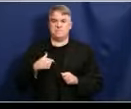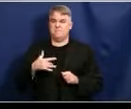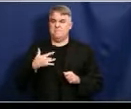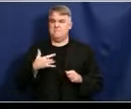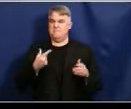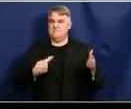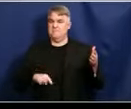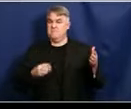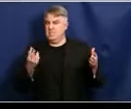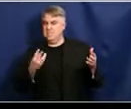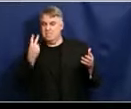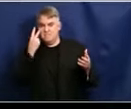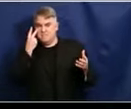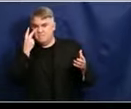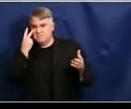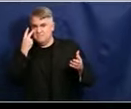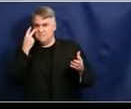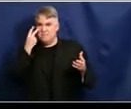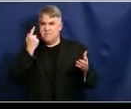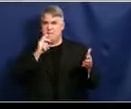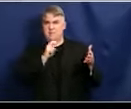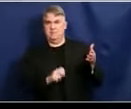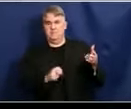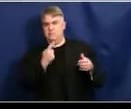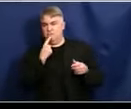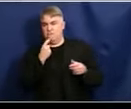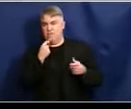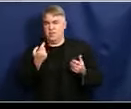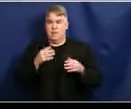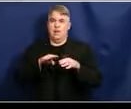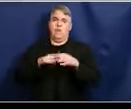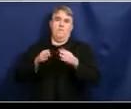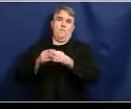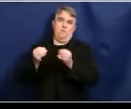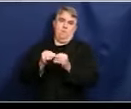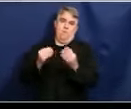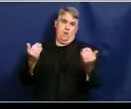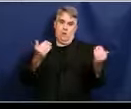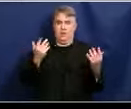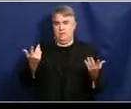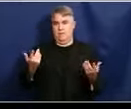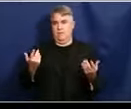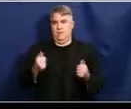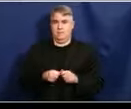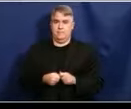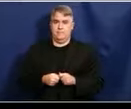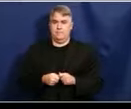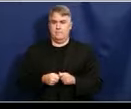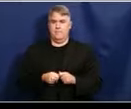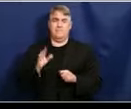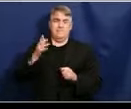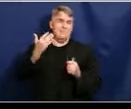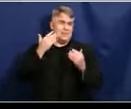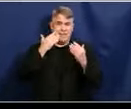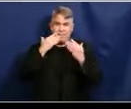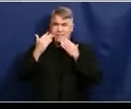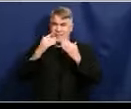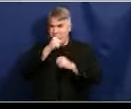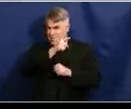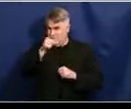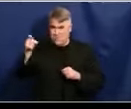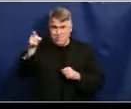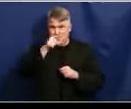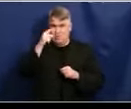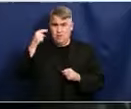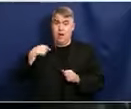up a few more things and continue our pathway and our efforts around recovery. So again, thank you all. We'll kick it over to